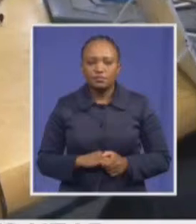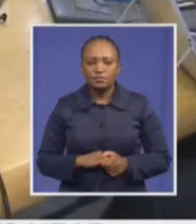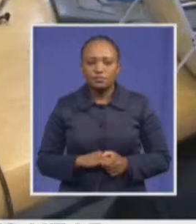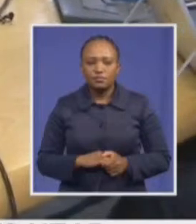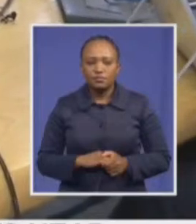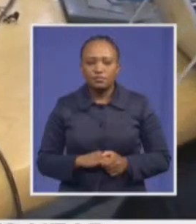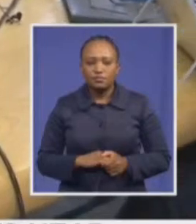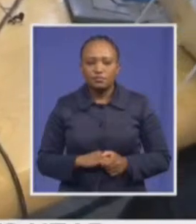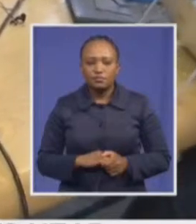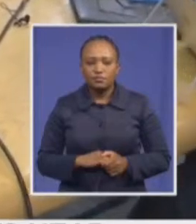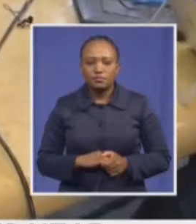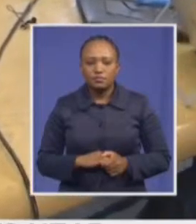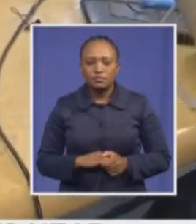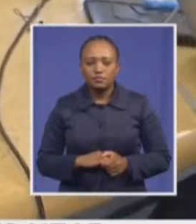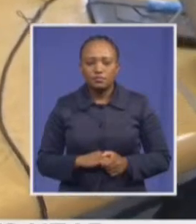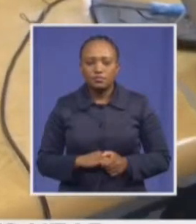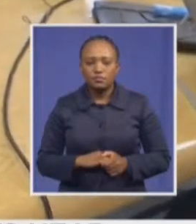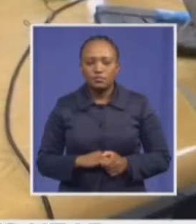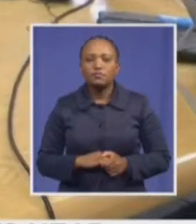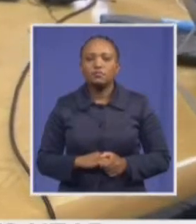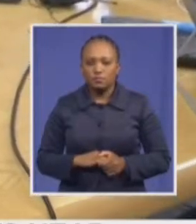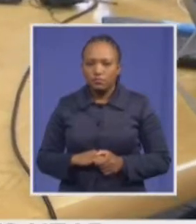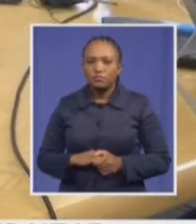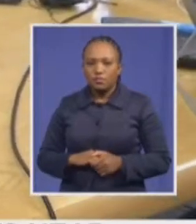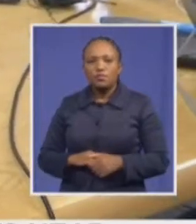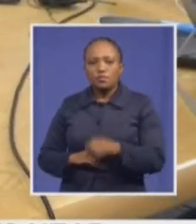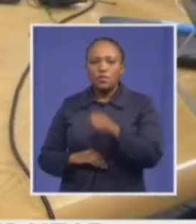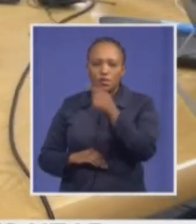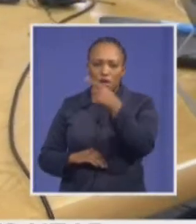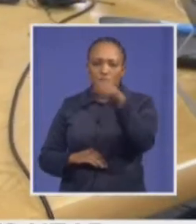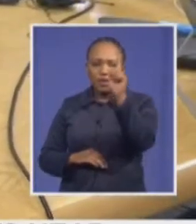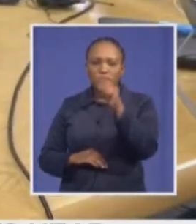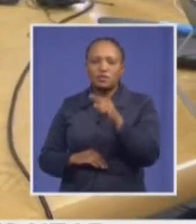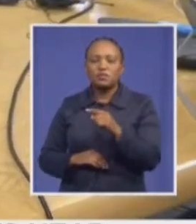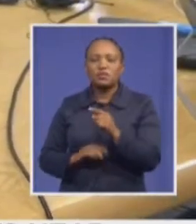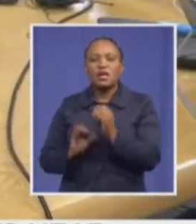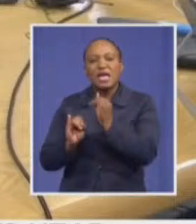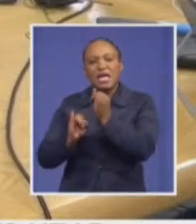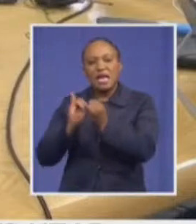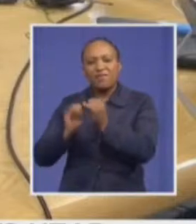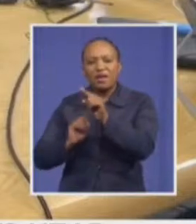That's correct. At 11:39. Yeah. That's correct.